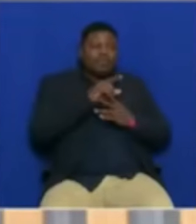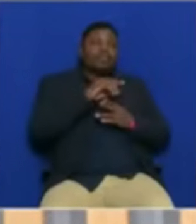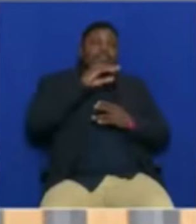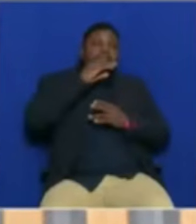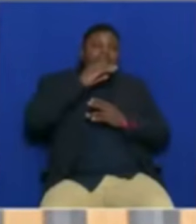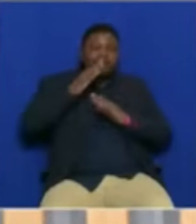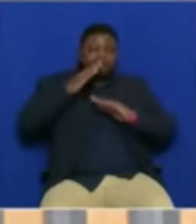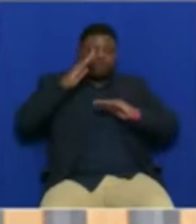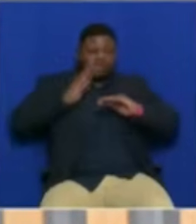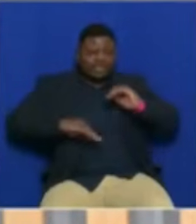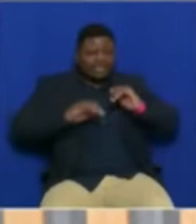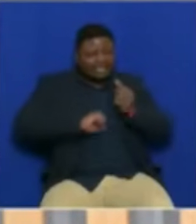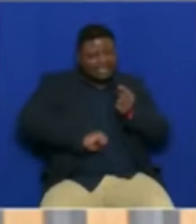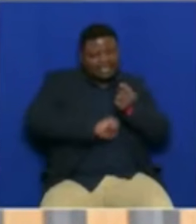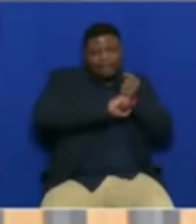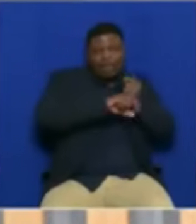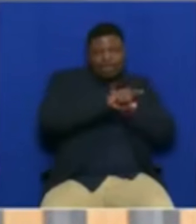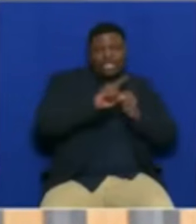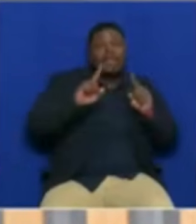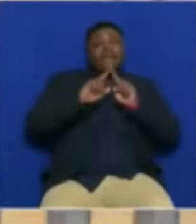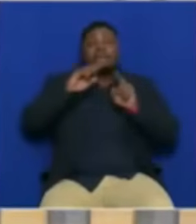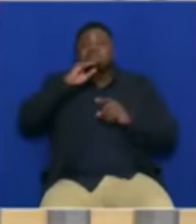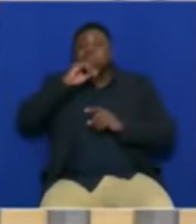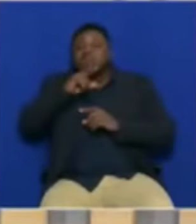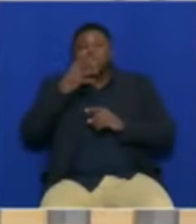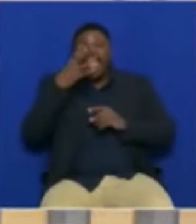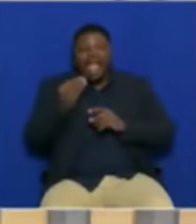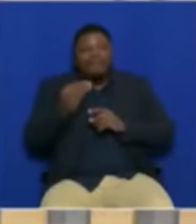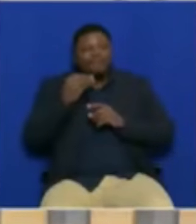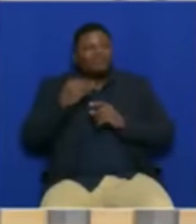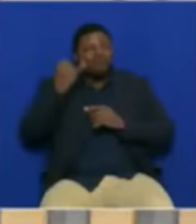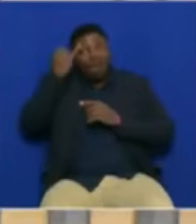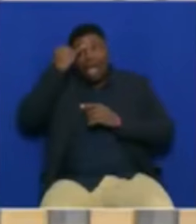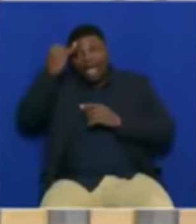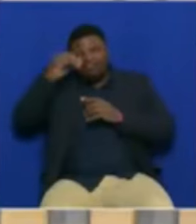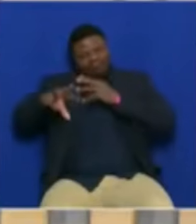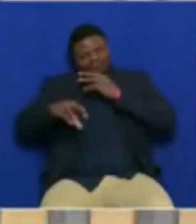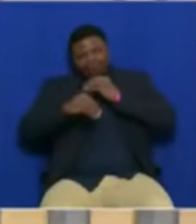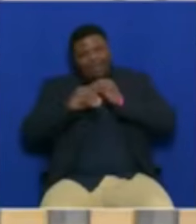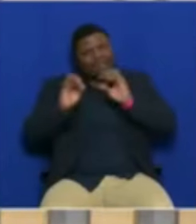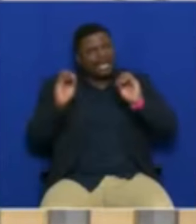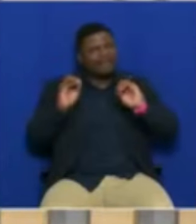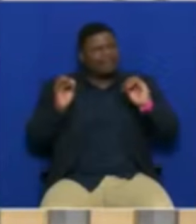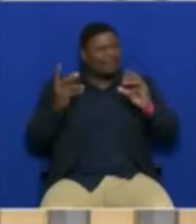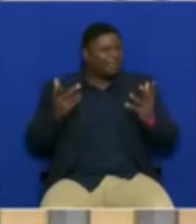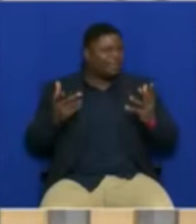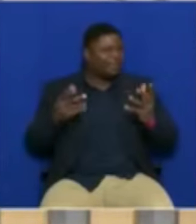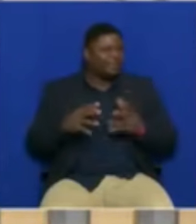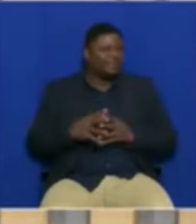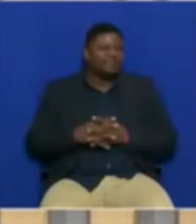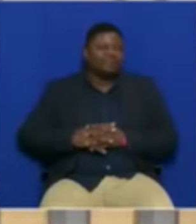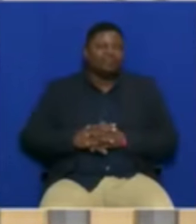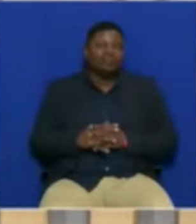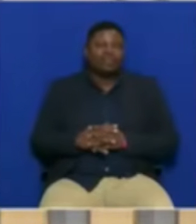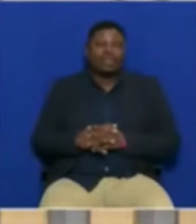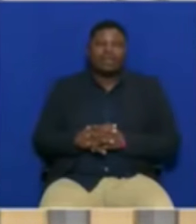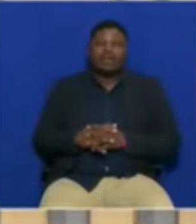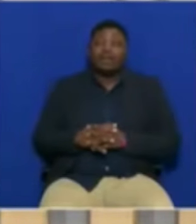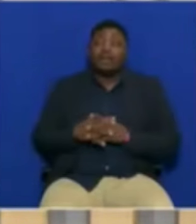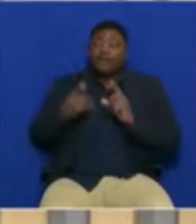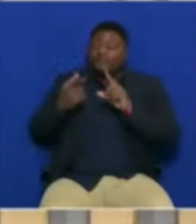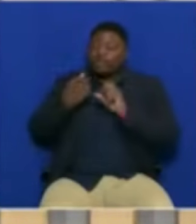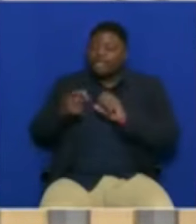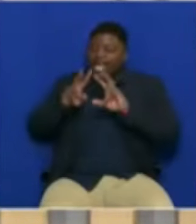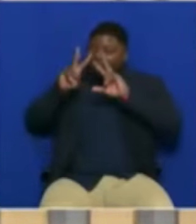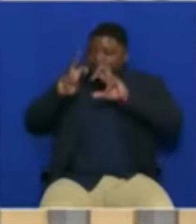no input in that. From the investigation and what evidence we gather, for example, where you can